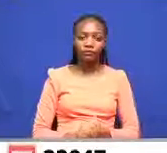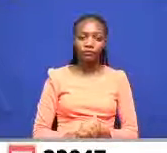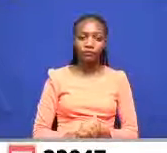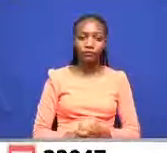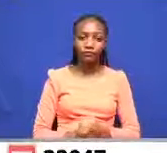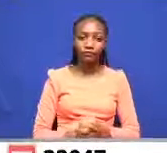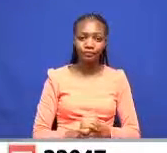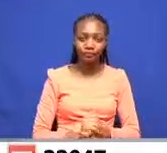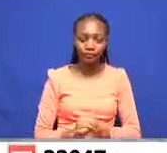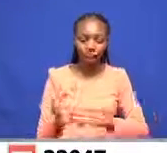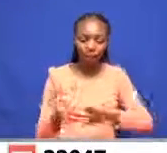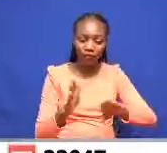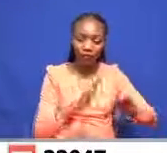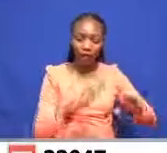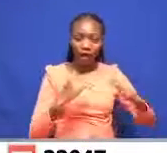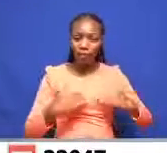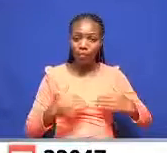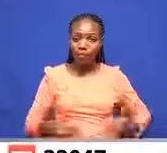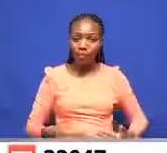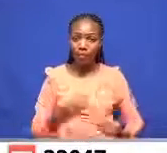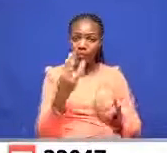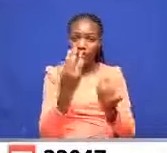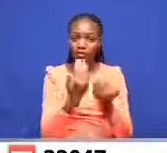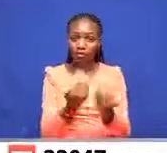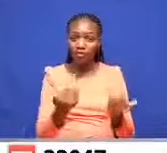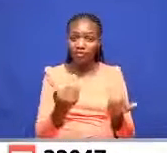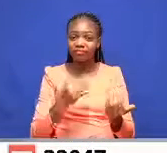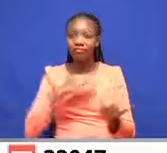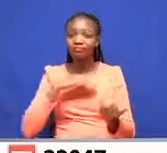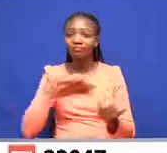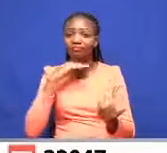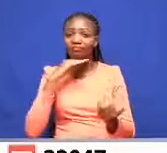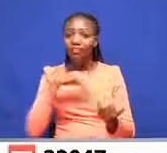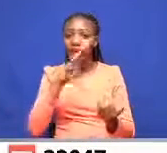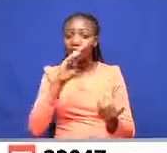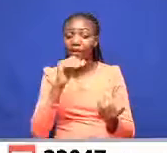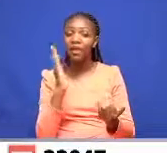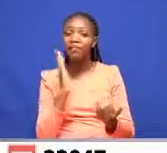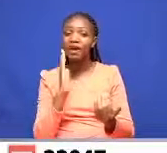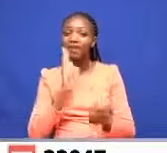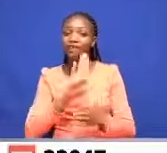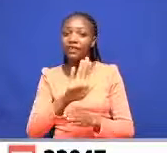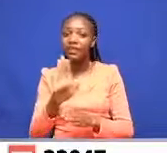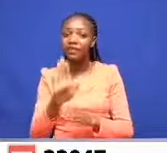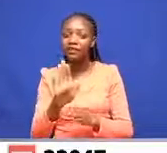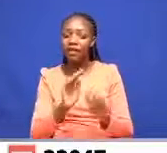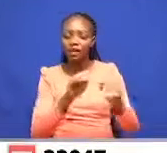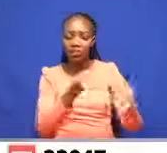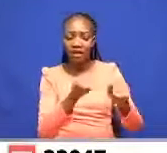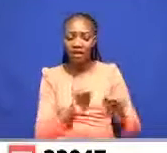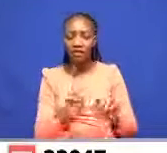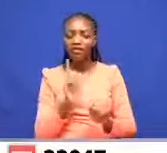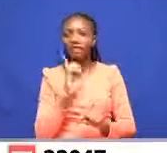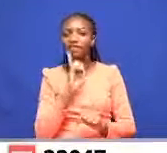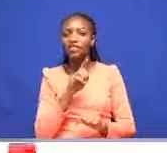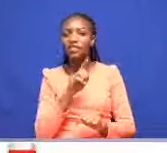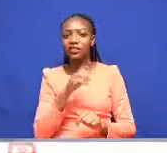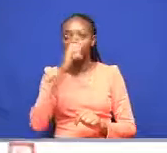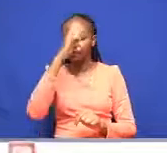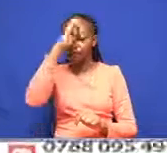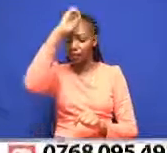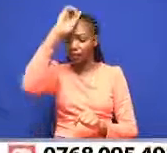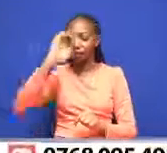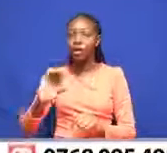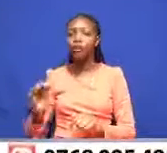Elsewhere, the bodies of four children allegedly killed by their 42-year-old mother were laid to rest in Nyandarua County